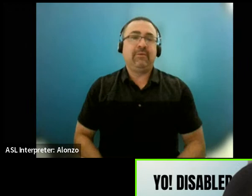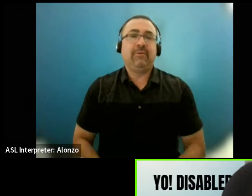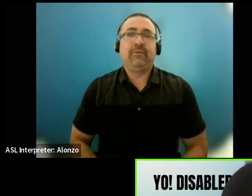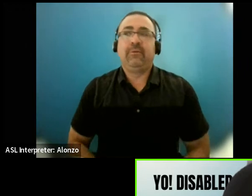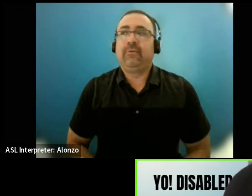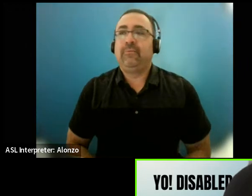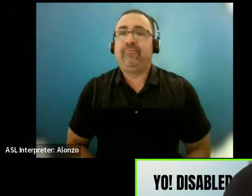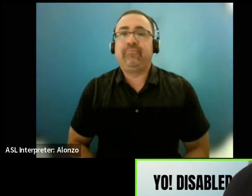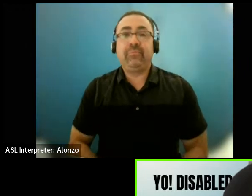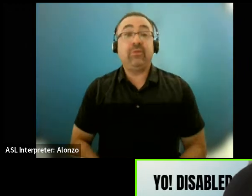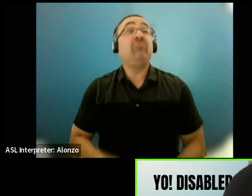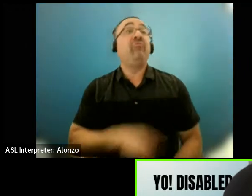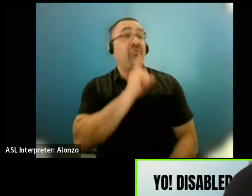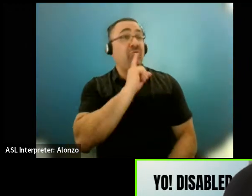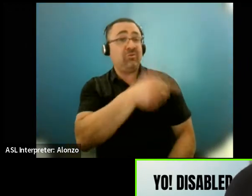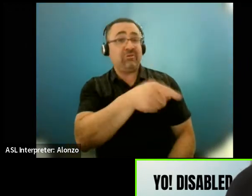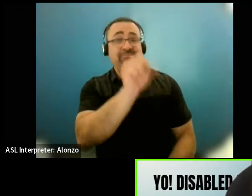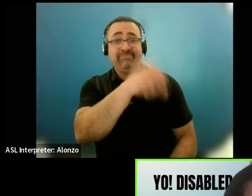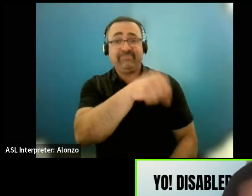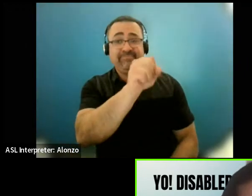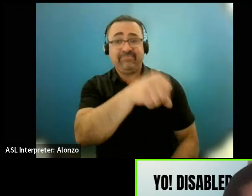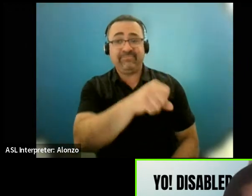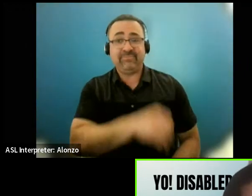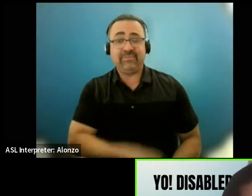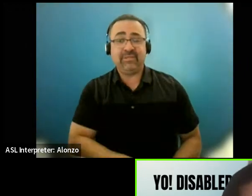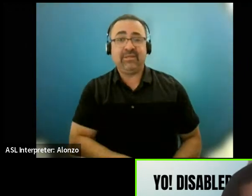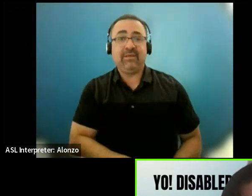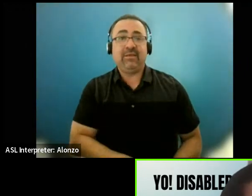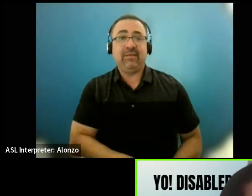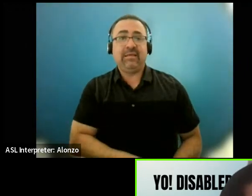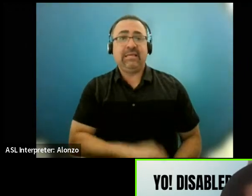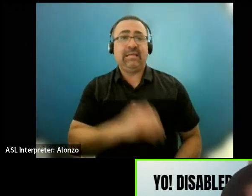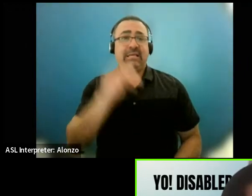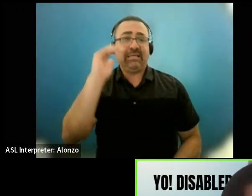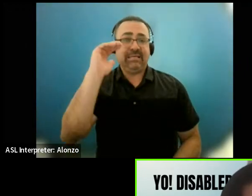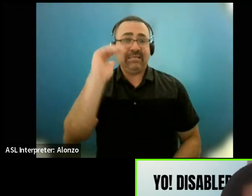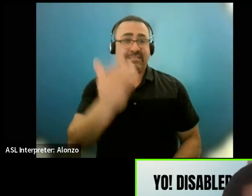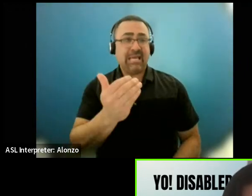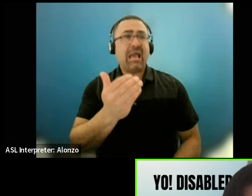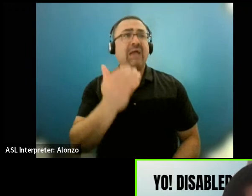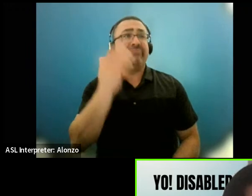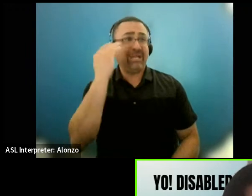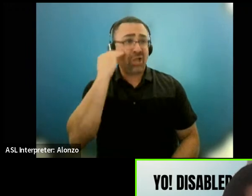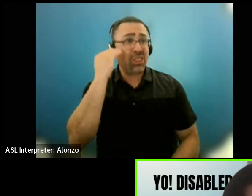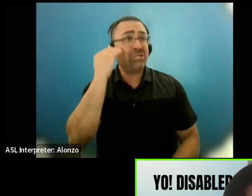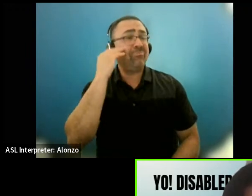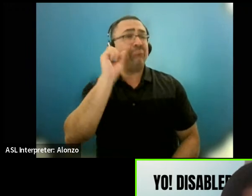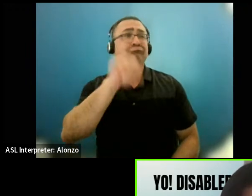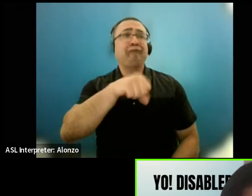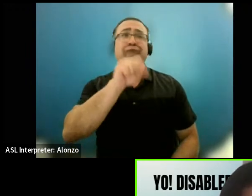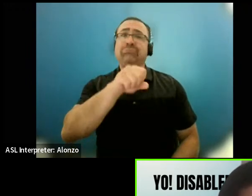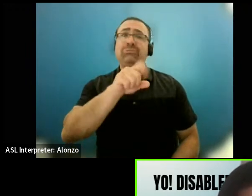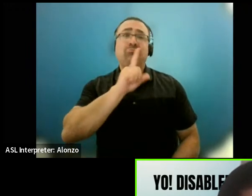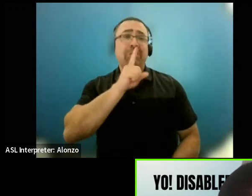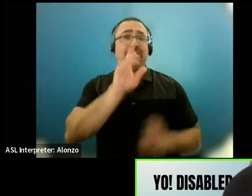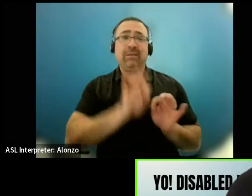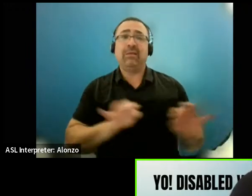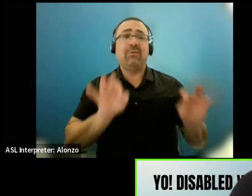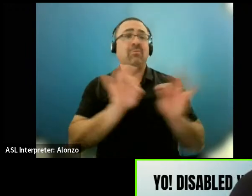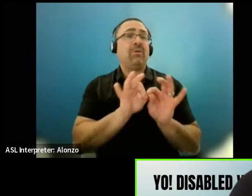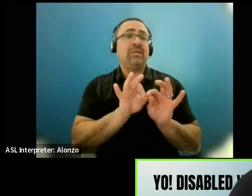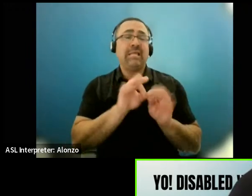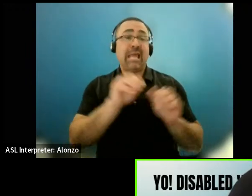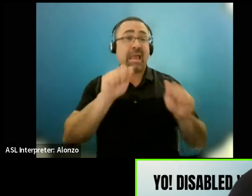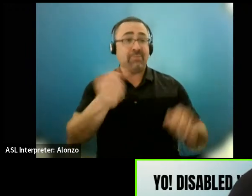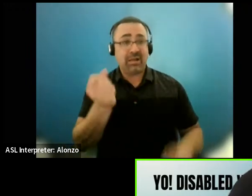For sure. That sounds very knowledgeable. I think it's very crucial to be able to